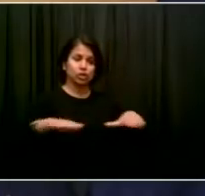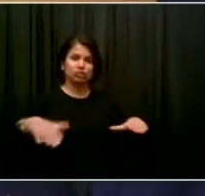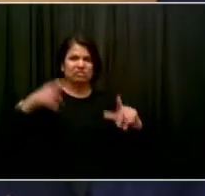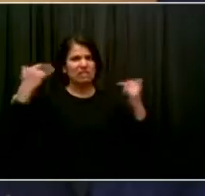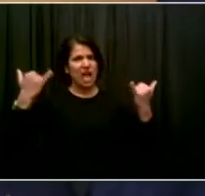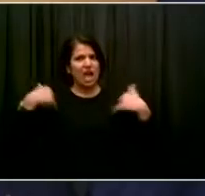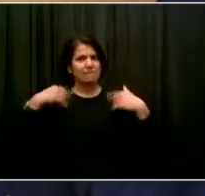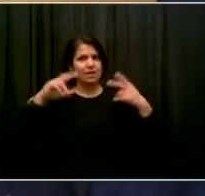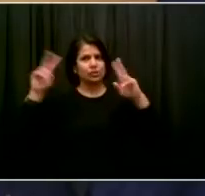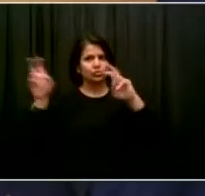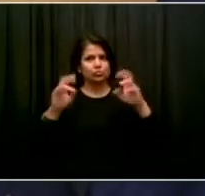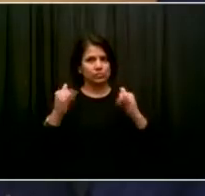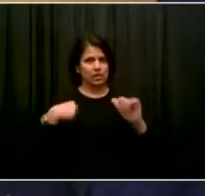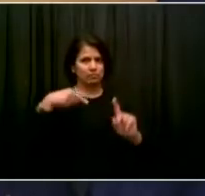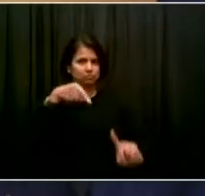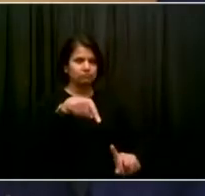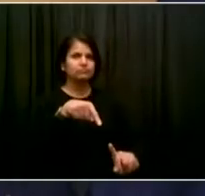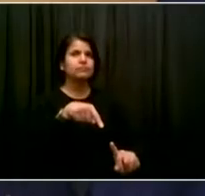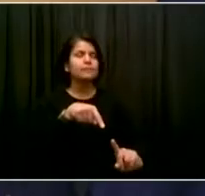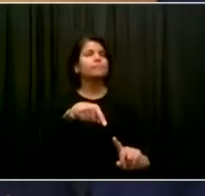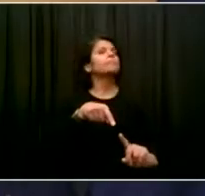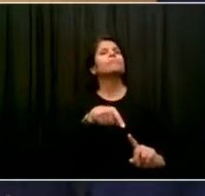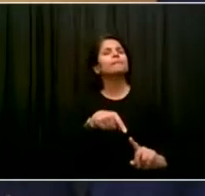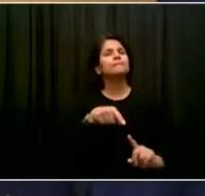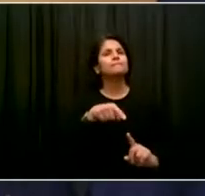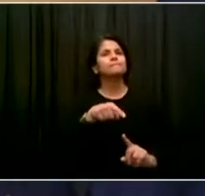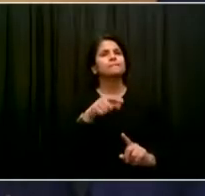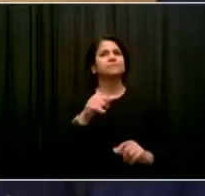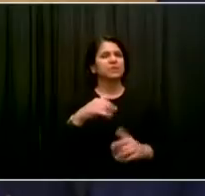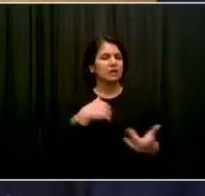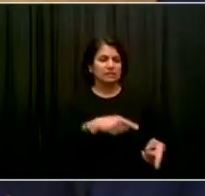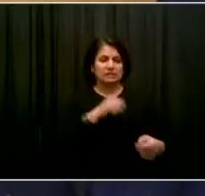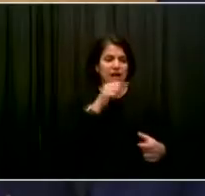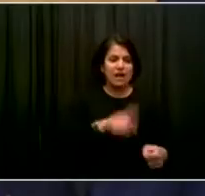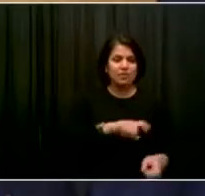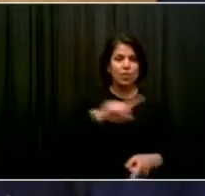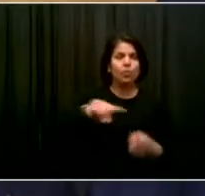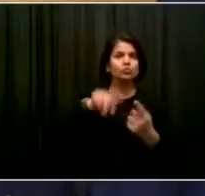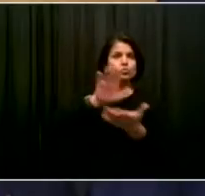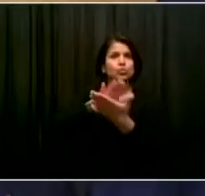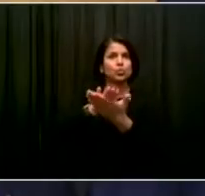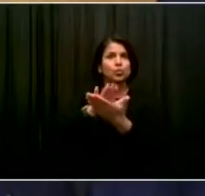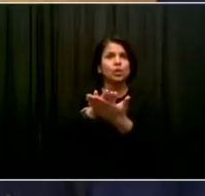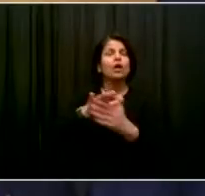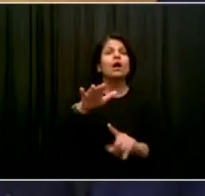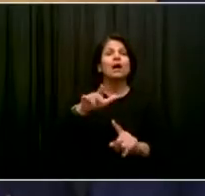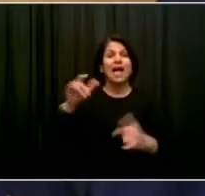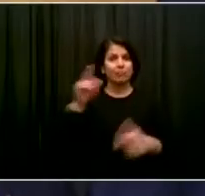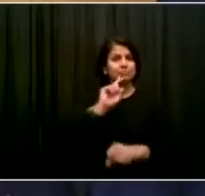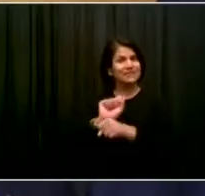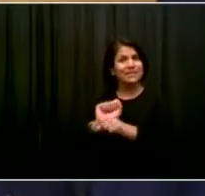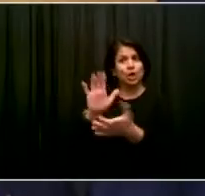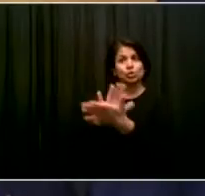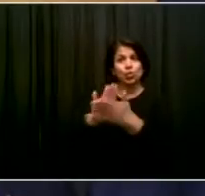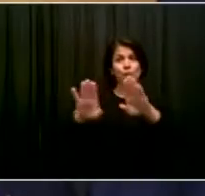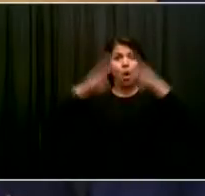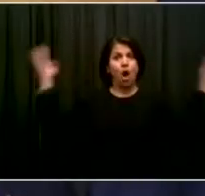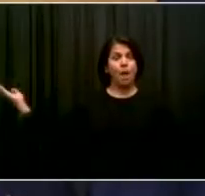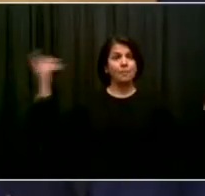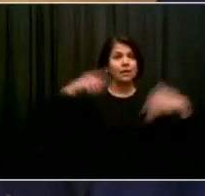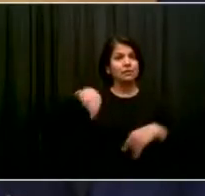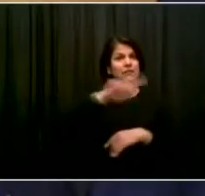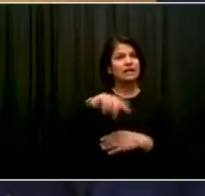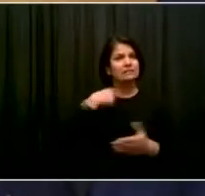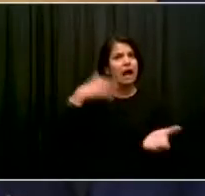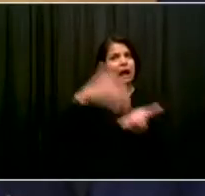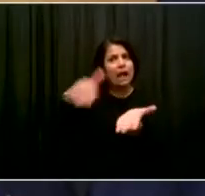signal out, if you don't want to come to school, don't come to school. No, our schools are open. And we consistently stated that the safest place